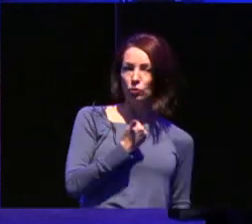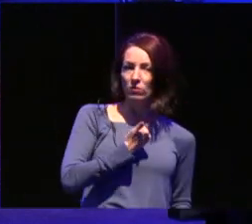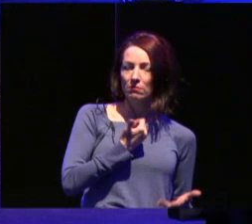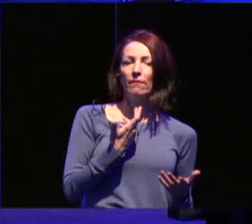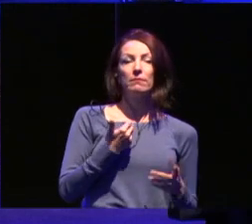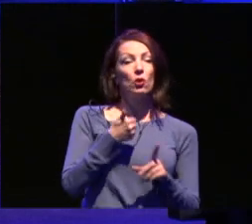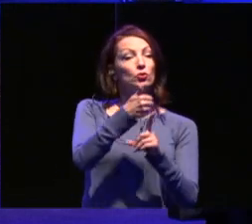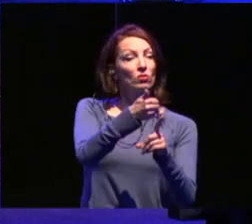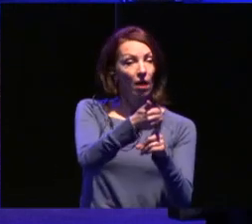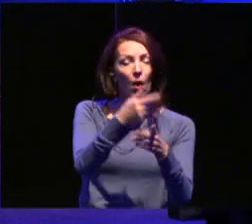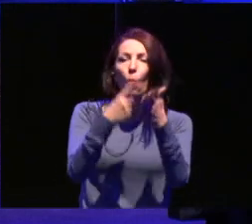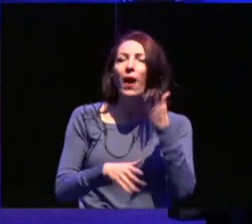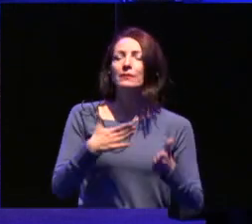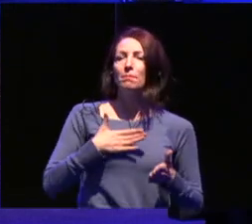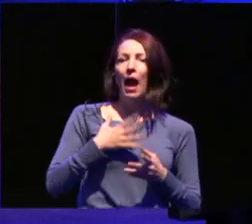genius? You see?